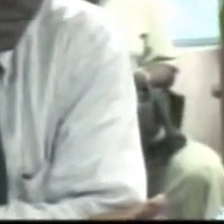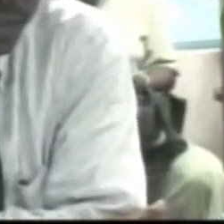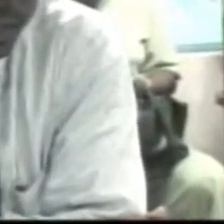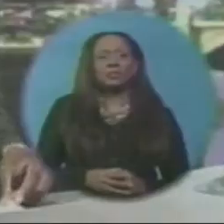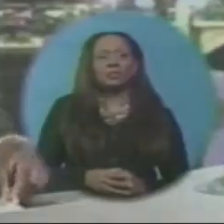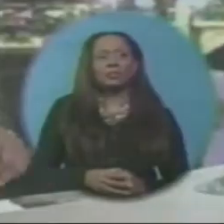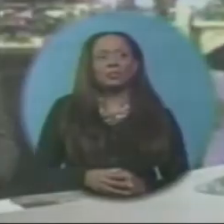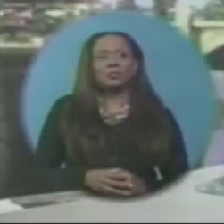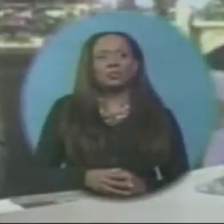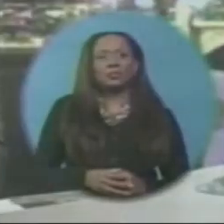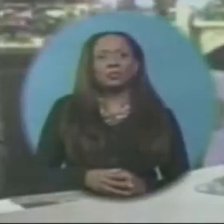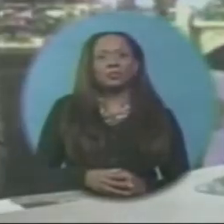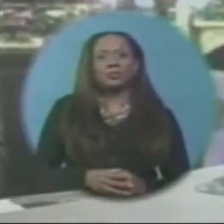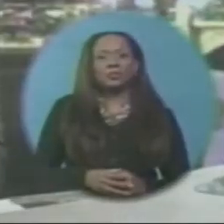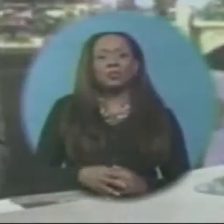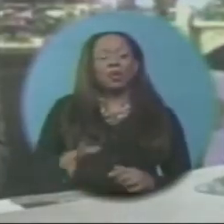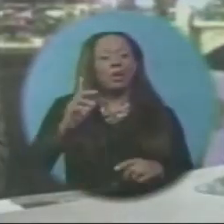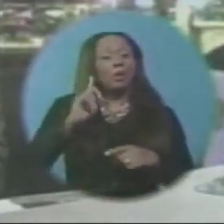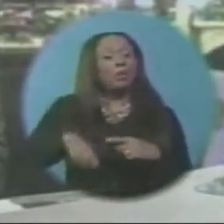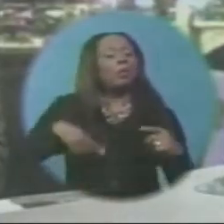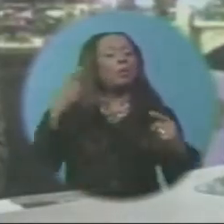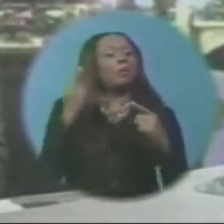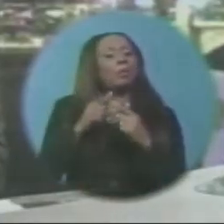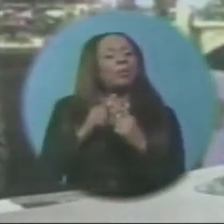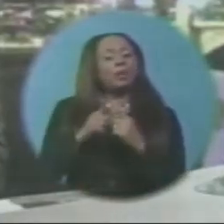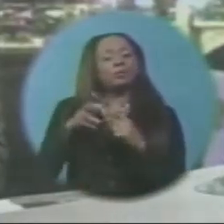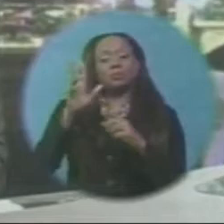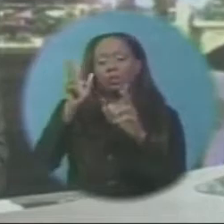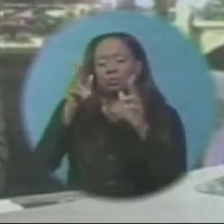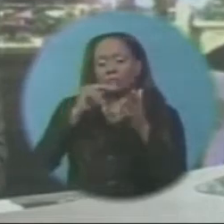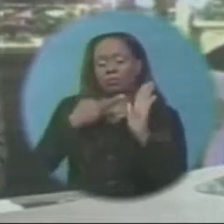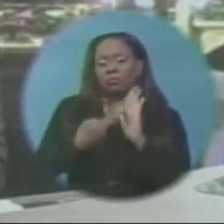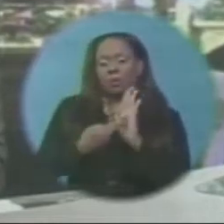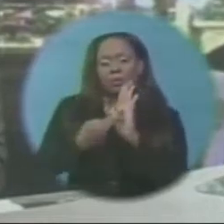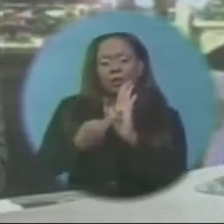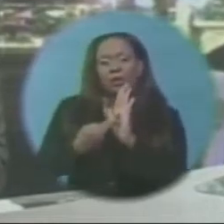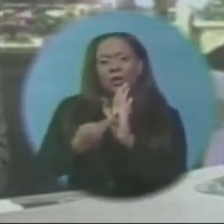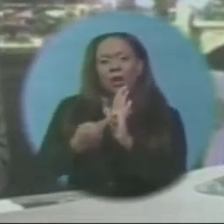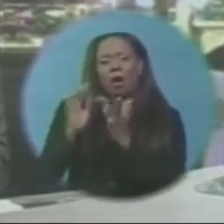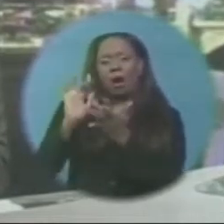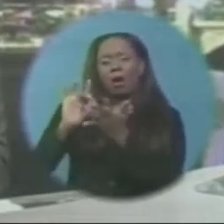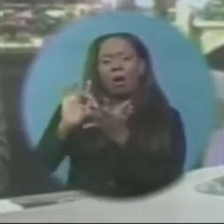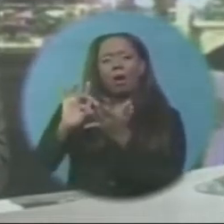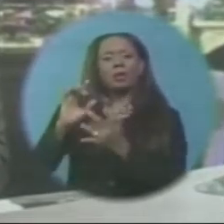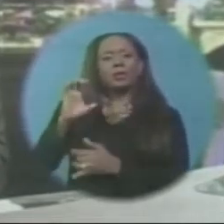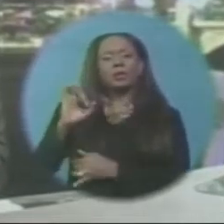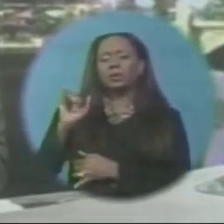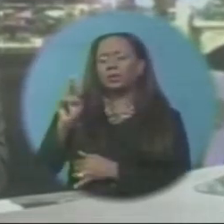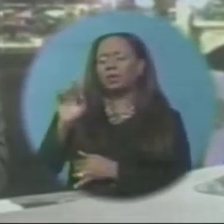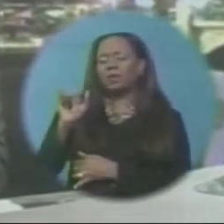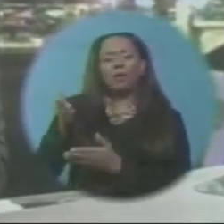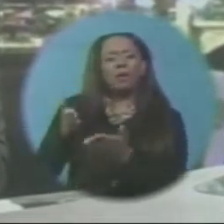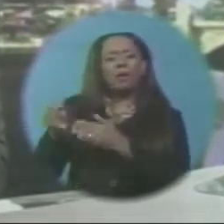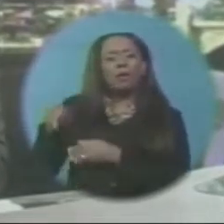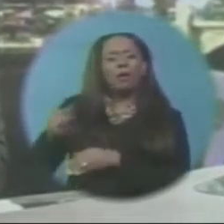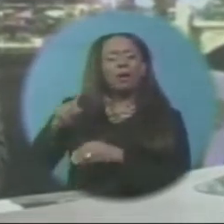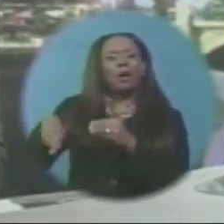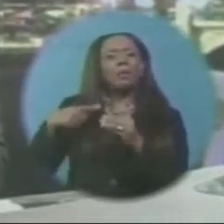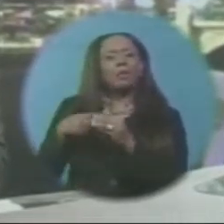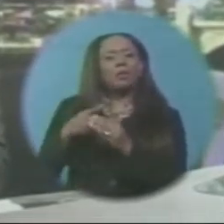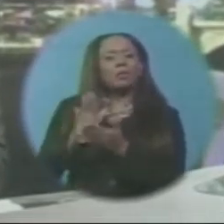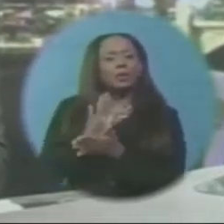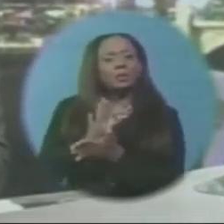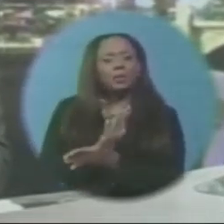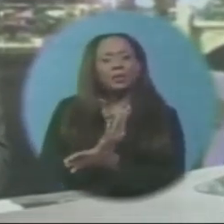Service Ministry about the written document, she was reportedly told that it was not prepared. As a result, the meeting scheduled for 5 p.m.